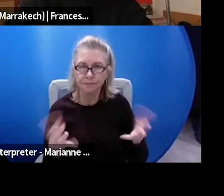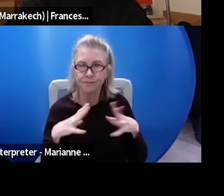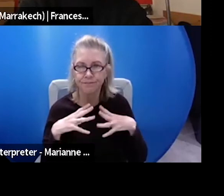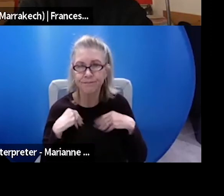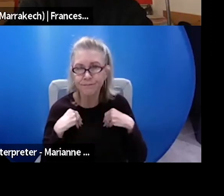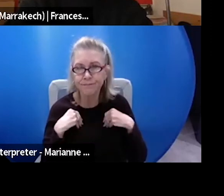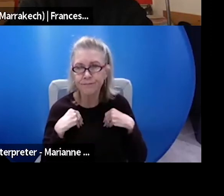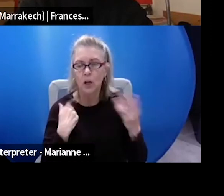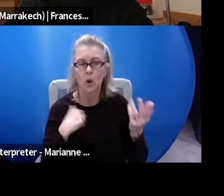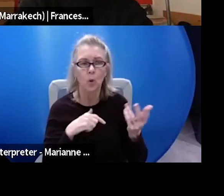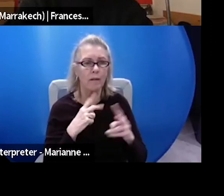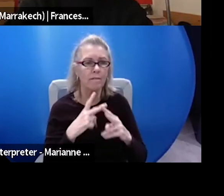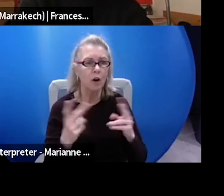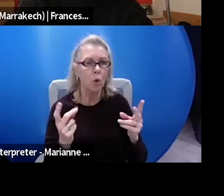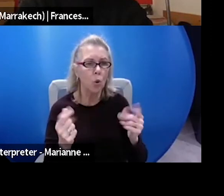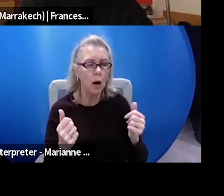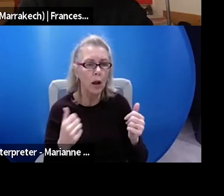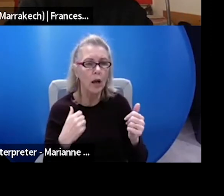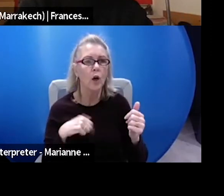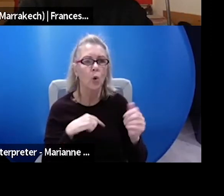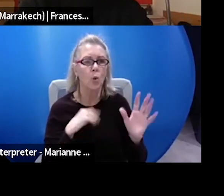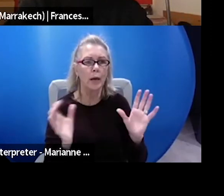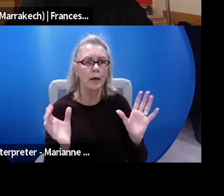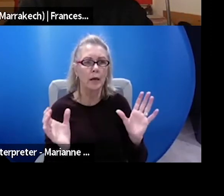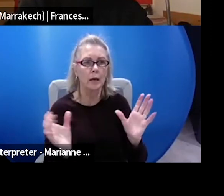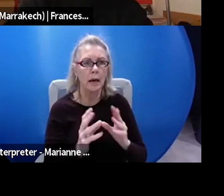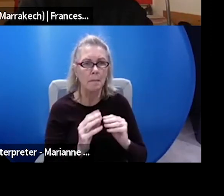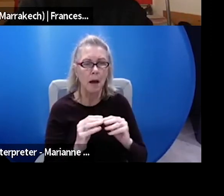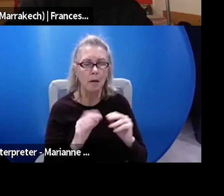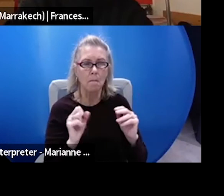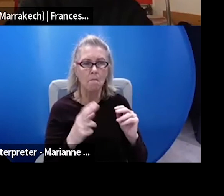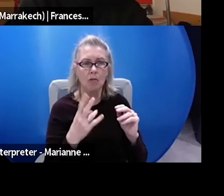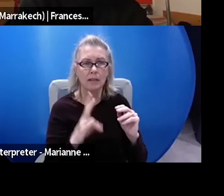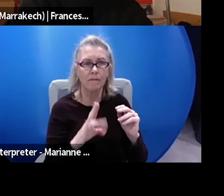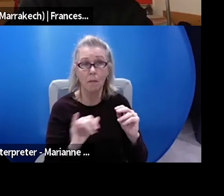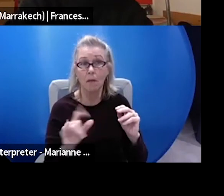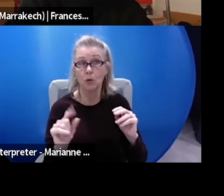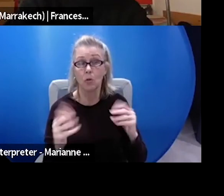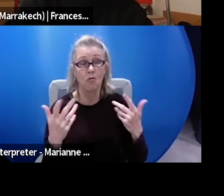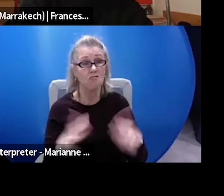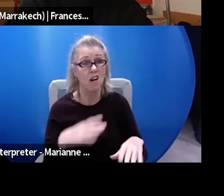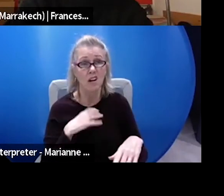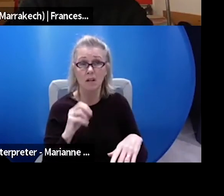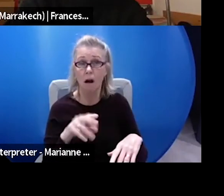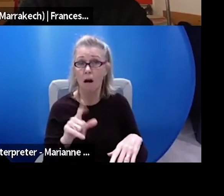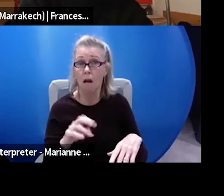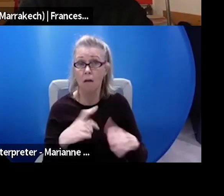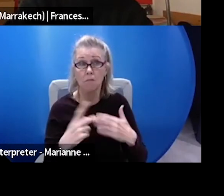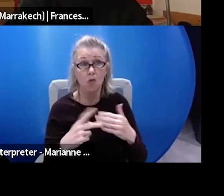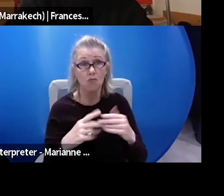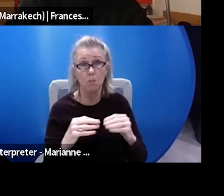quickly, we met on March 17th, and by March 20th, we had an online program up and running.